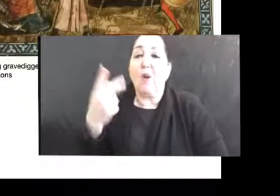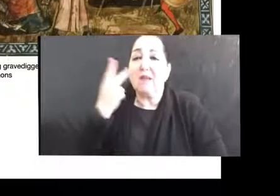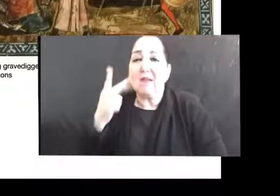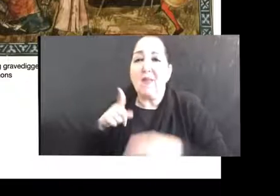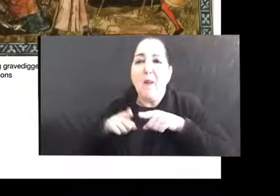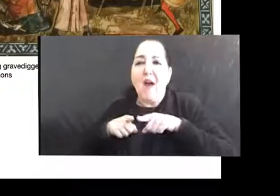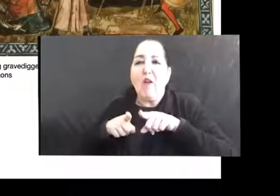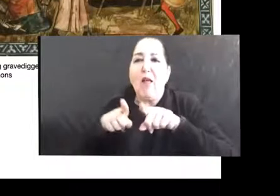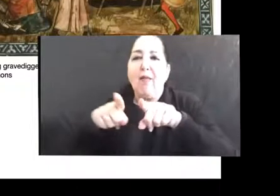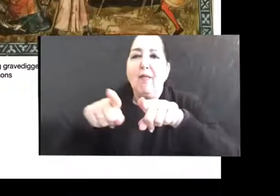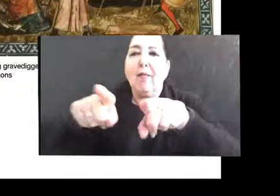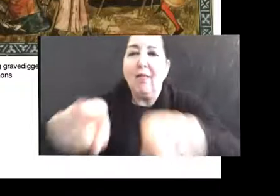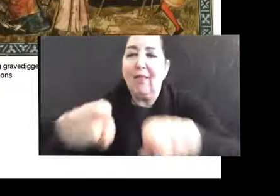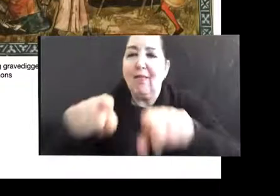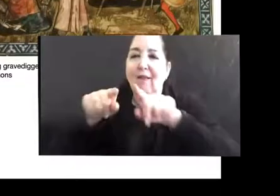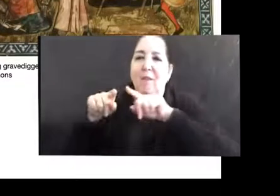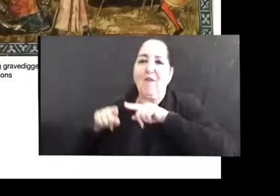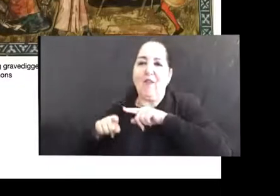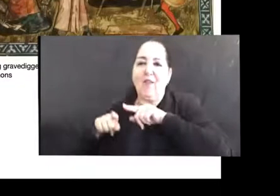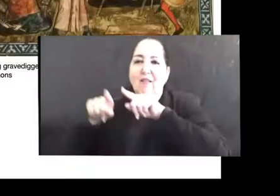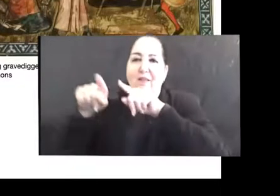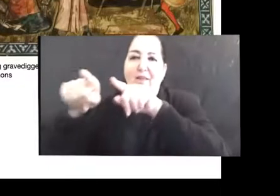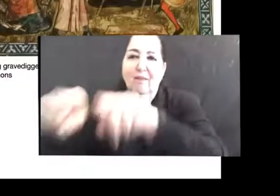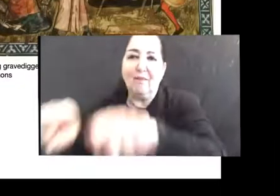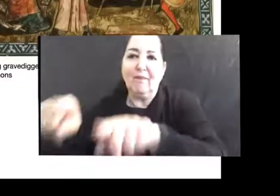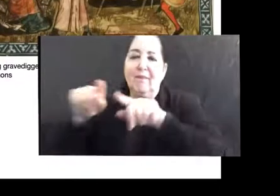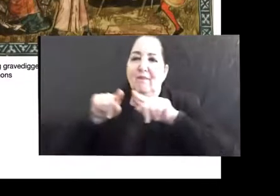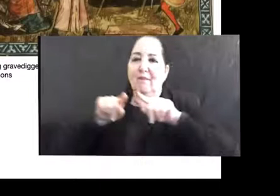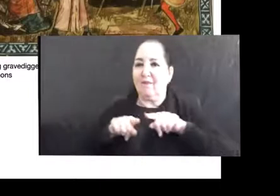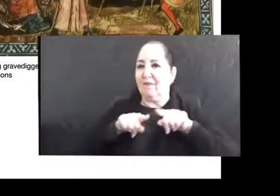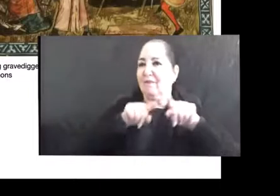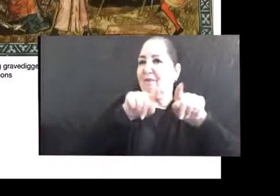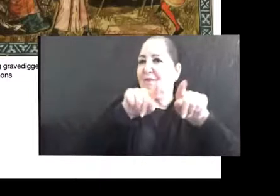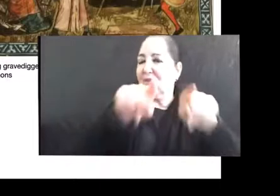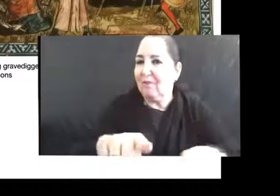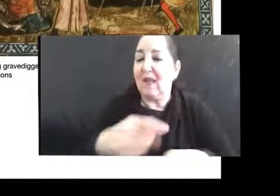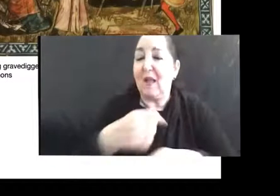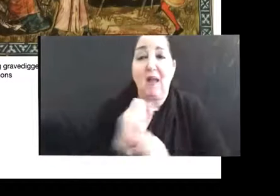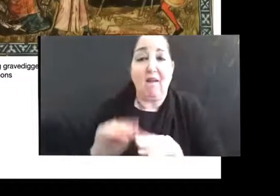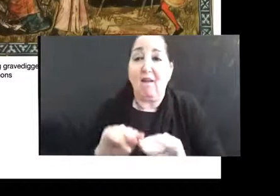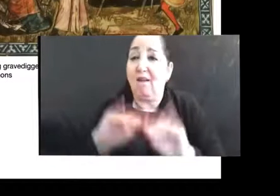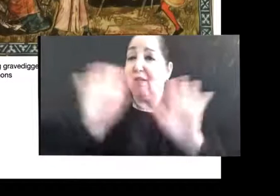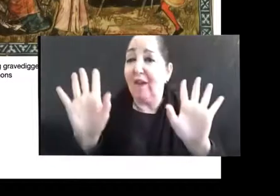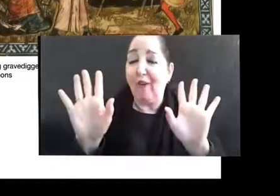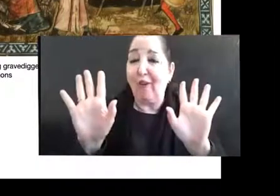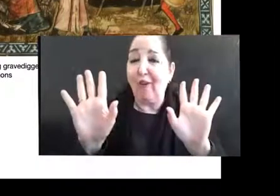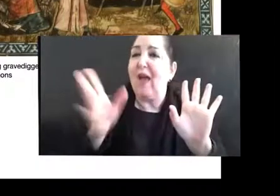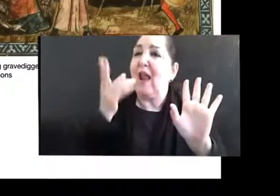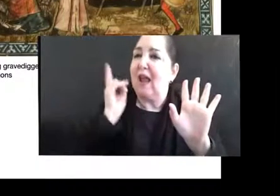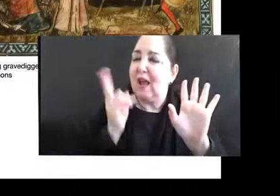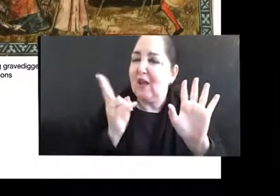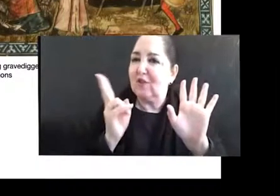of draw these parallels that, you know, make evident not only